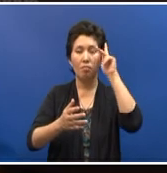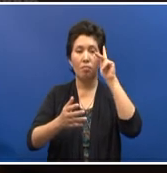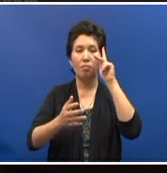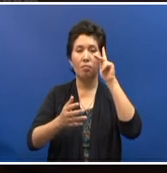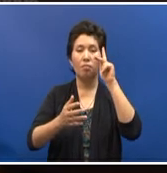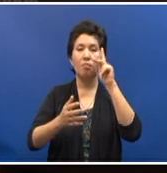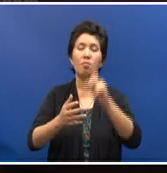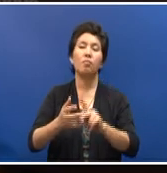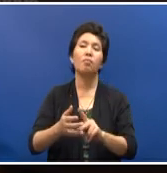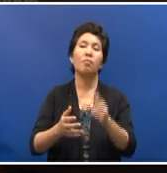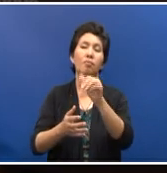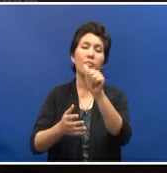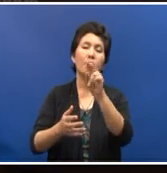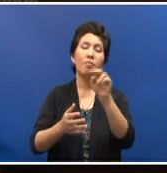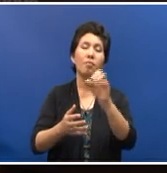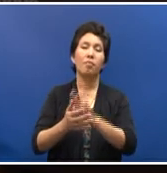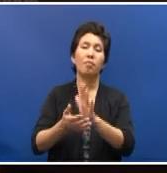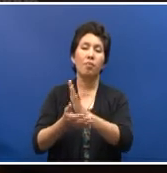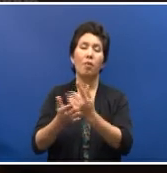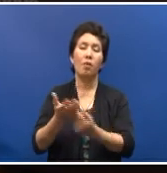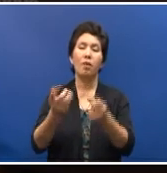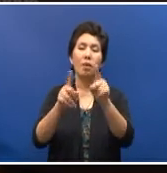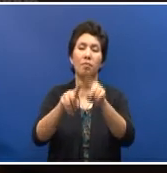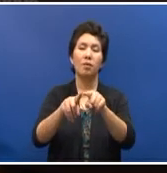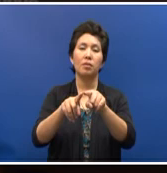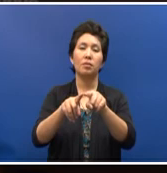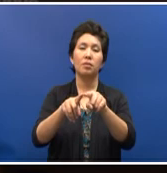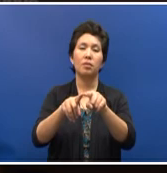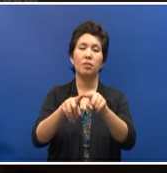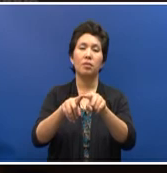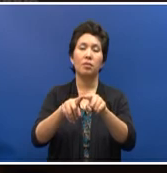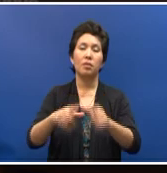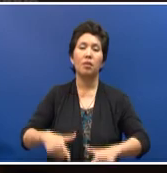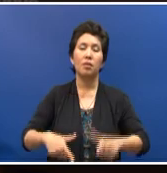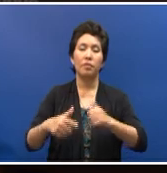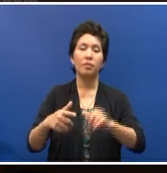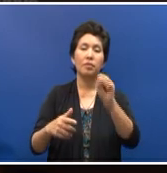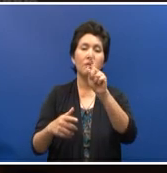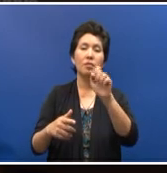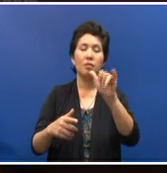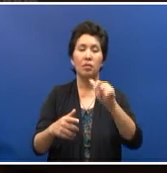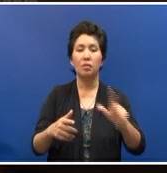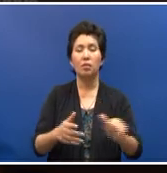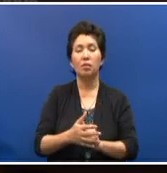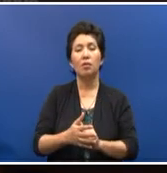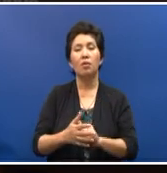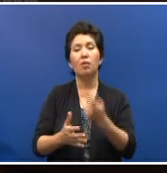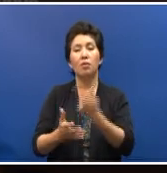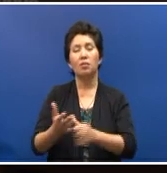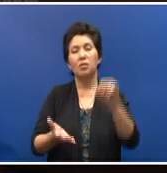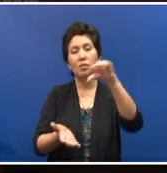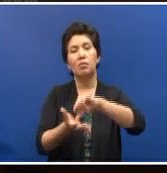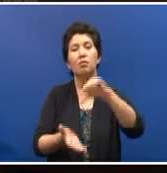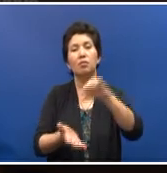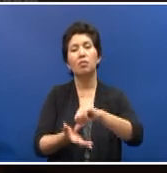ends, right? So we have observed like what had happened in Palestine, what had happened in Iraq, okay,